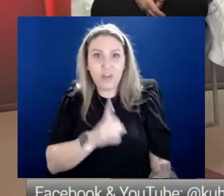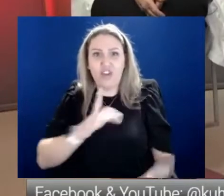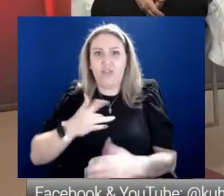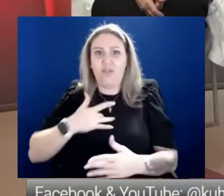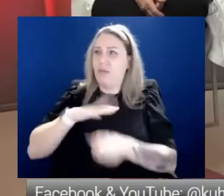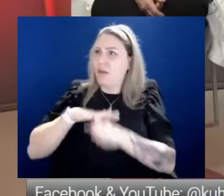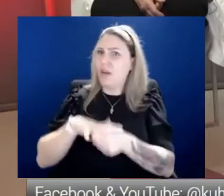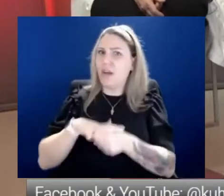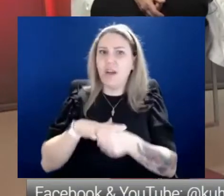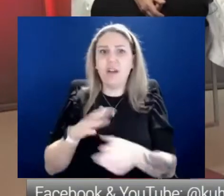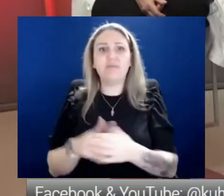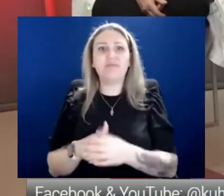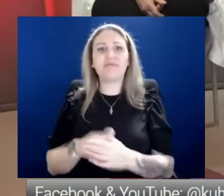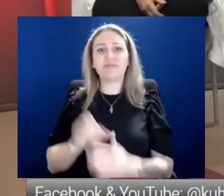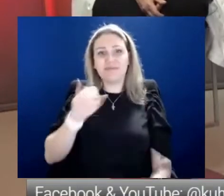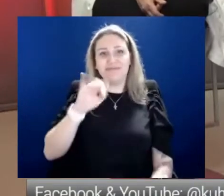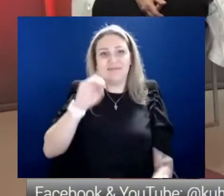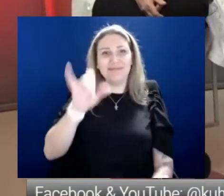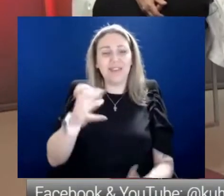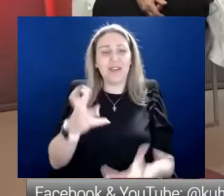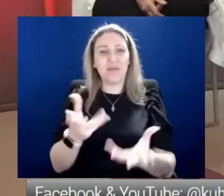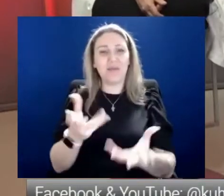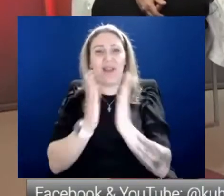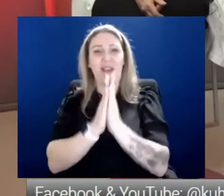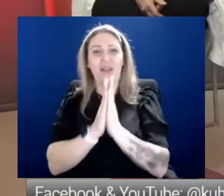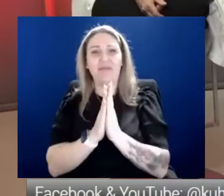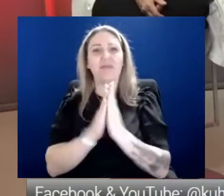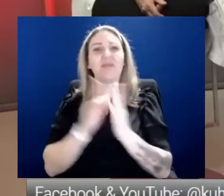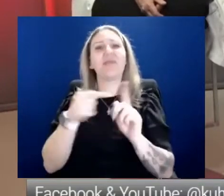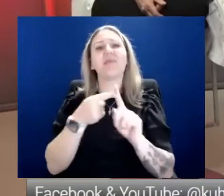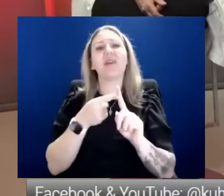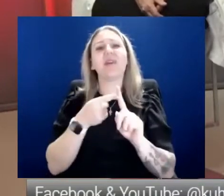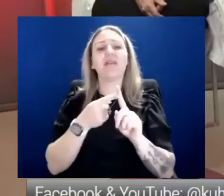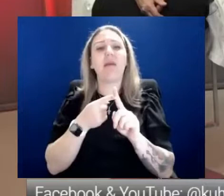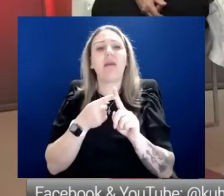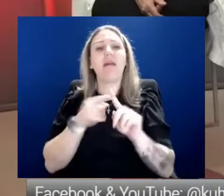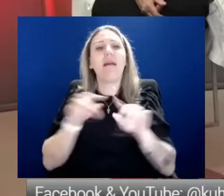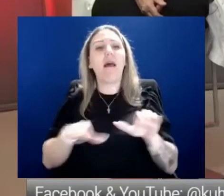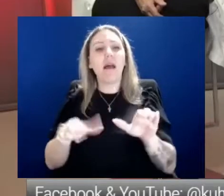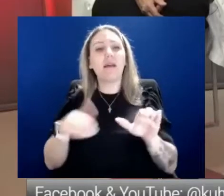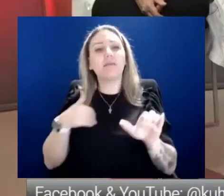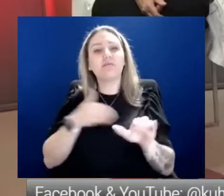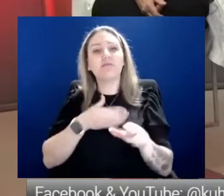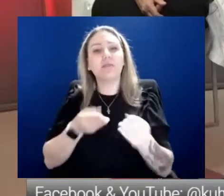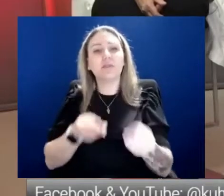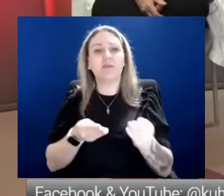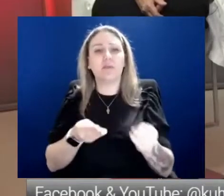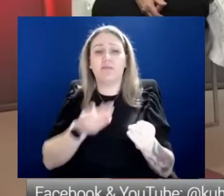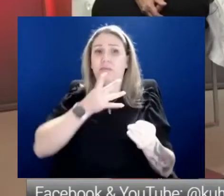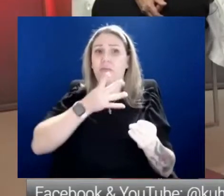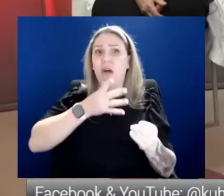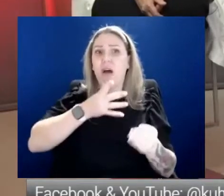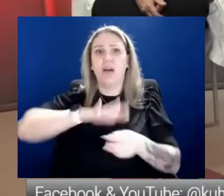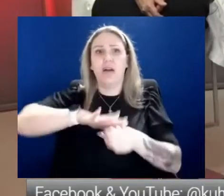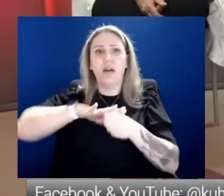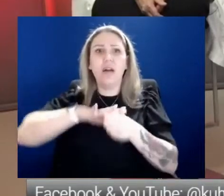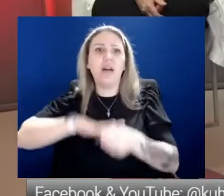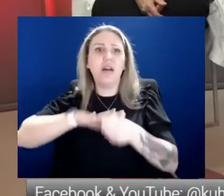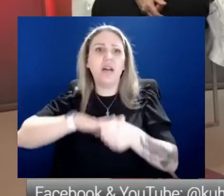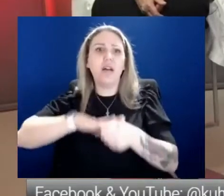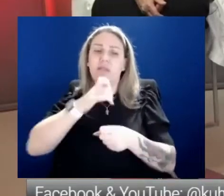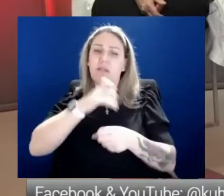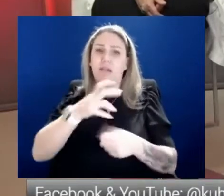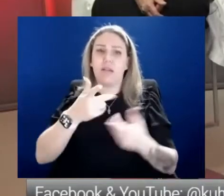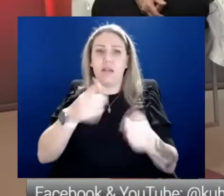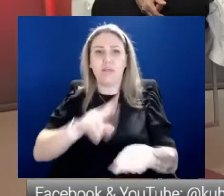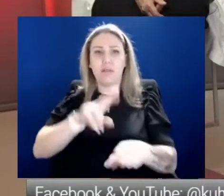Sally, I also want to ask you about this. When it comes to the act of breastfeeding, there are also moms who are stressing that it didn't happen naturally. I mean, I have a really good